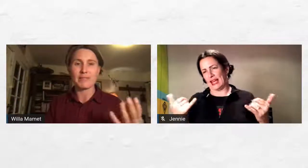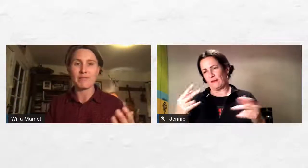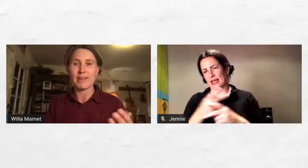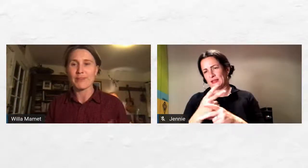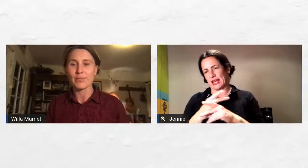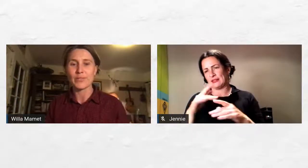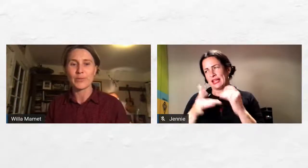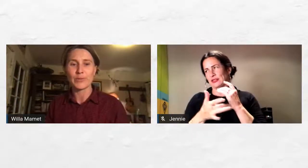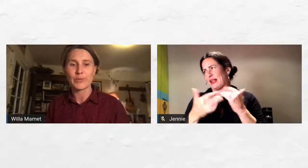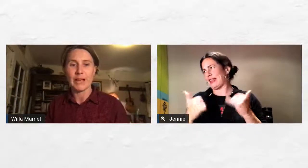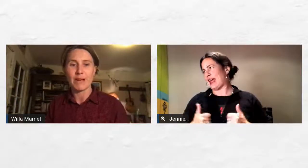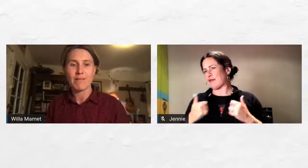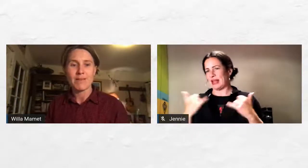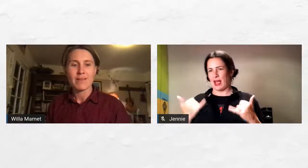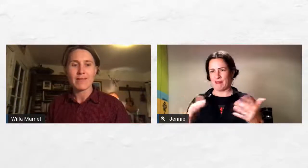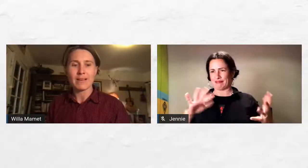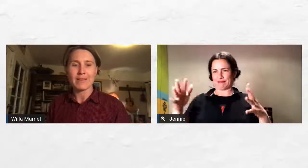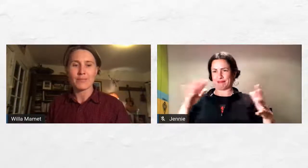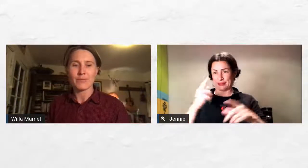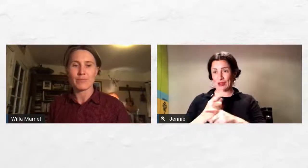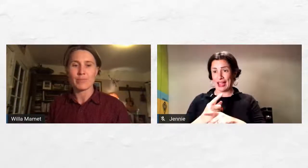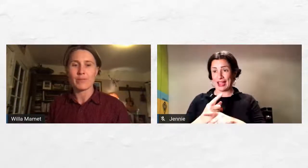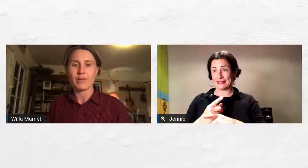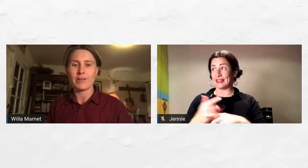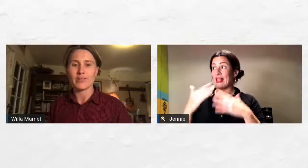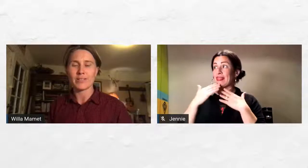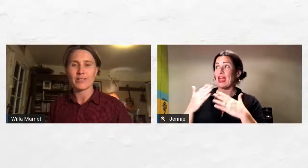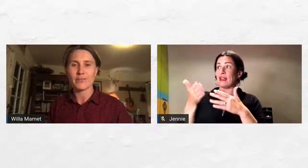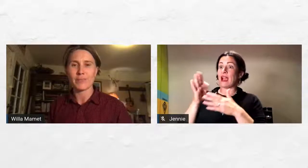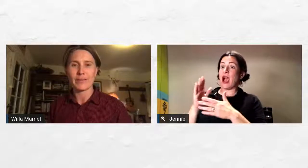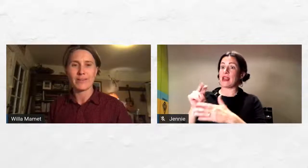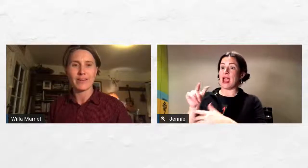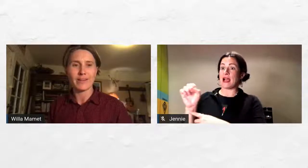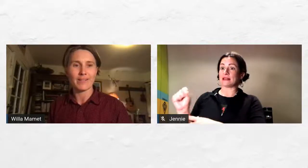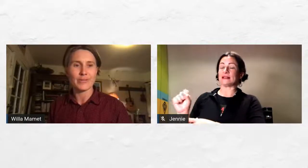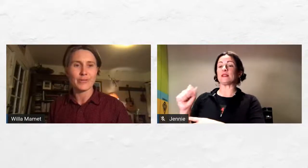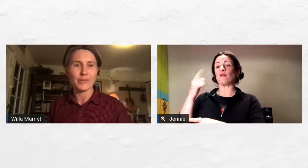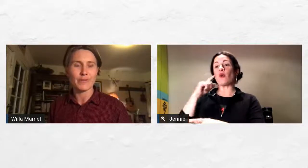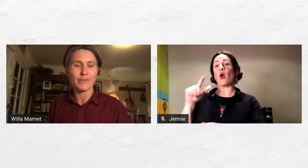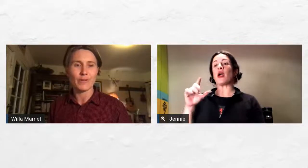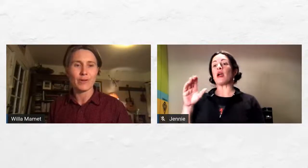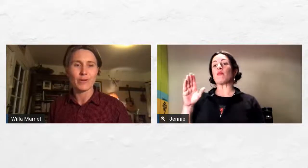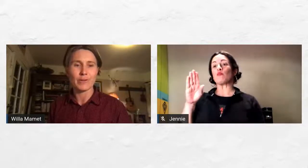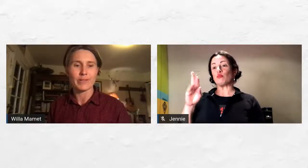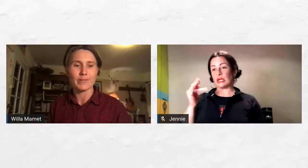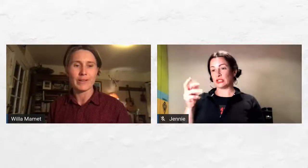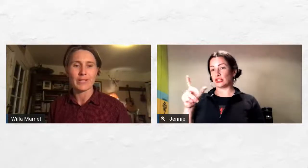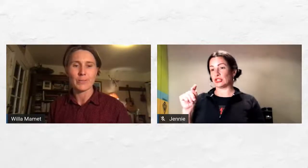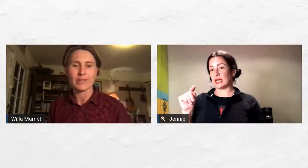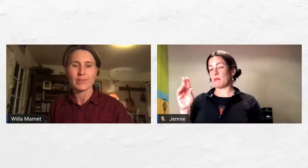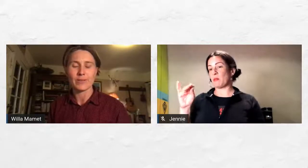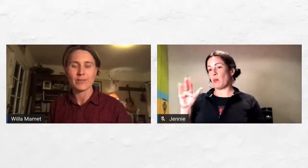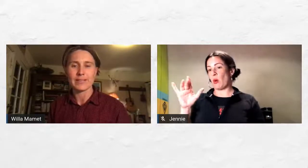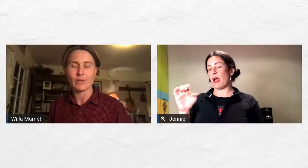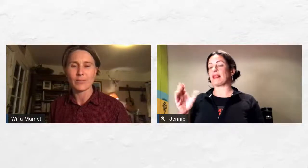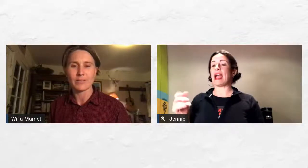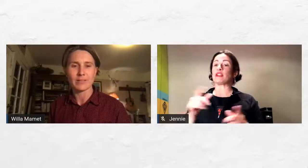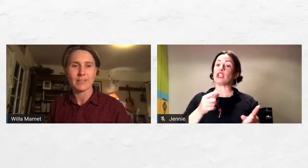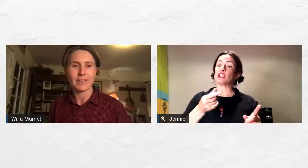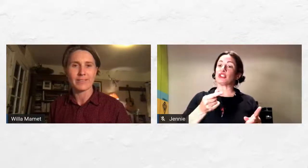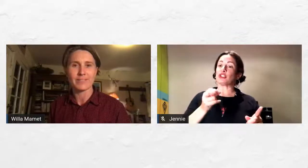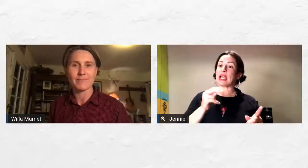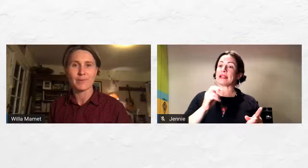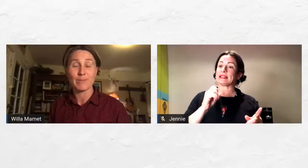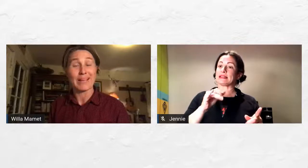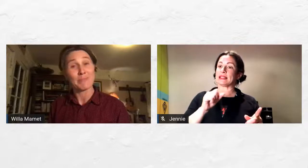just live life as we do now. Thank goddess for Bridget Boyle and Genesis Furman, two of the four co-mothers of I Need Space, who are tech